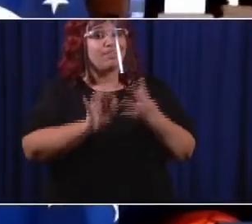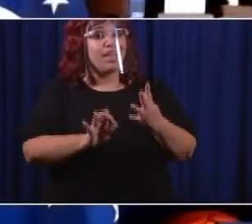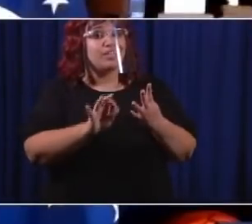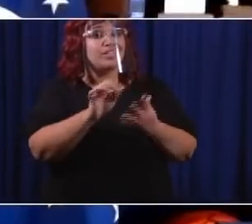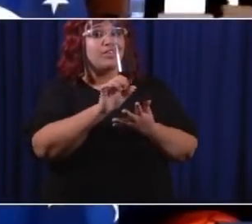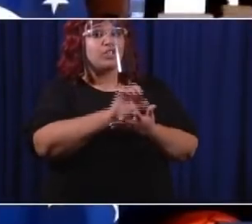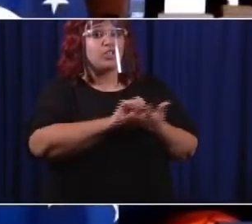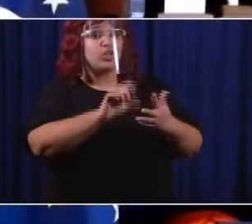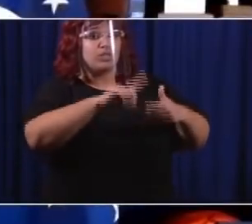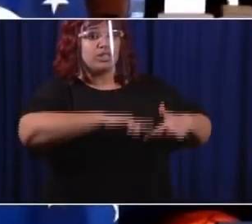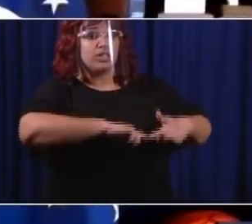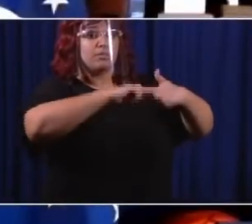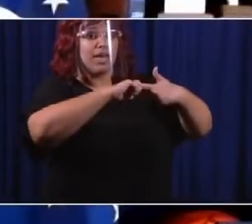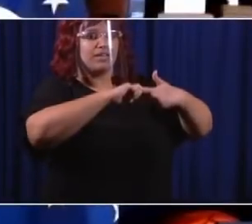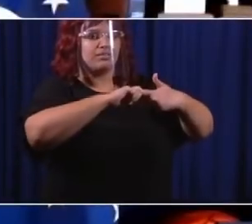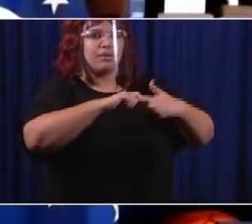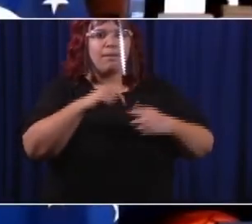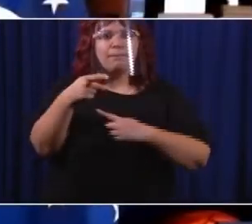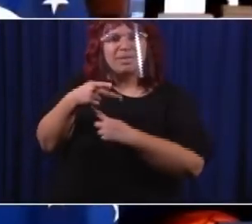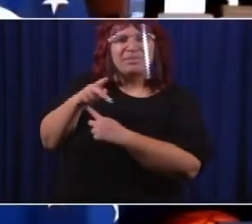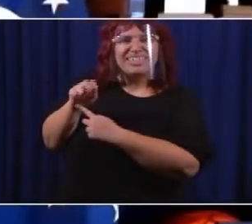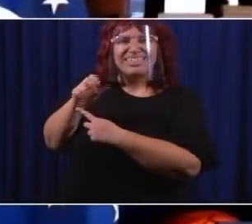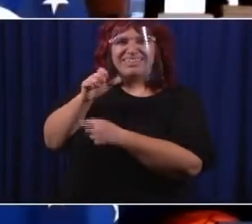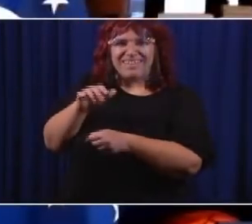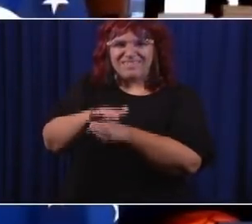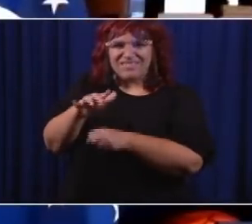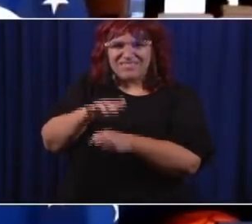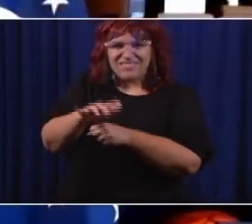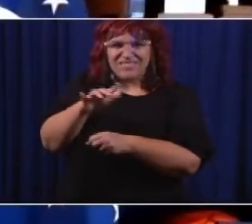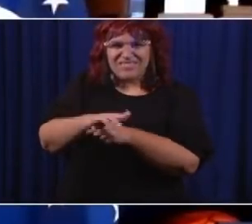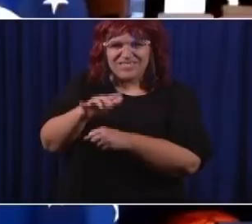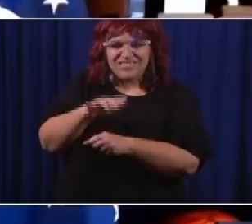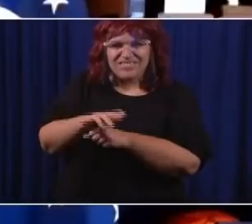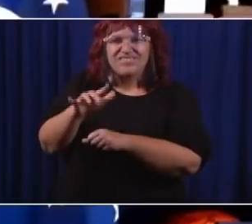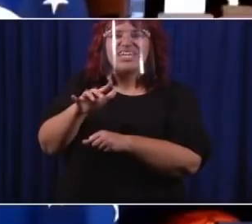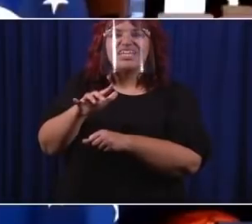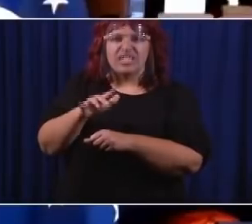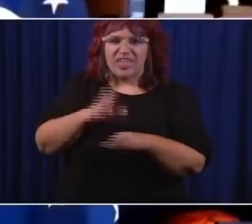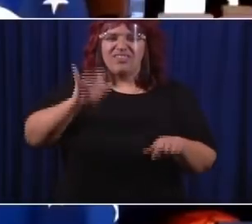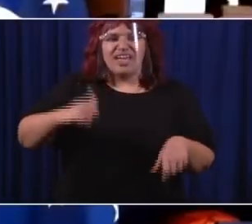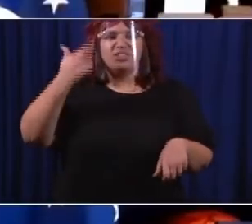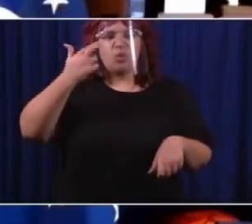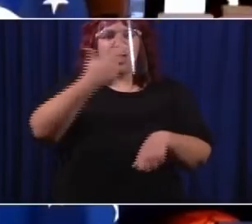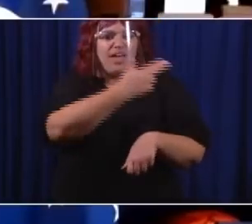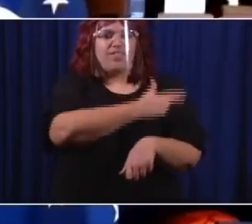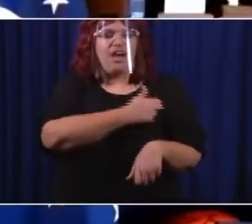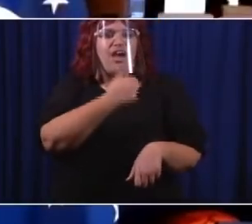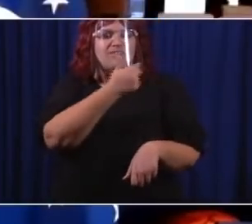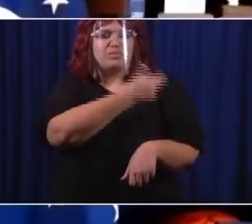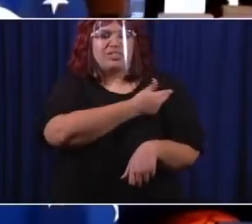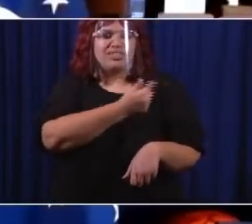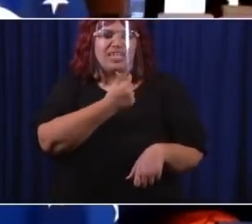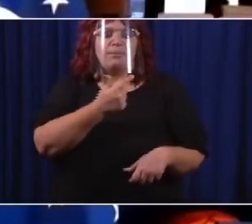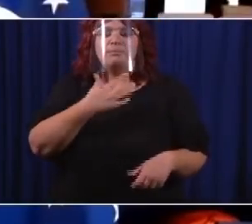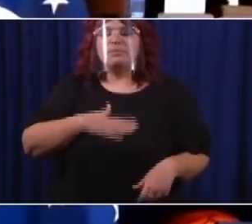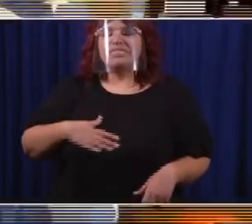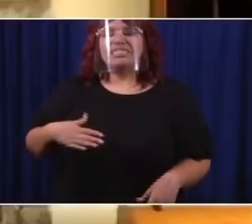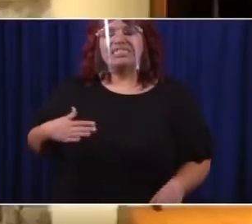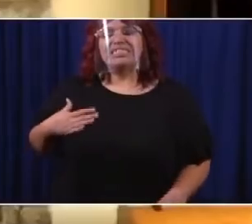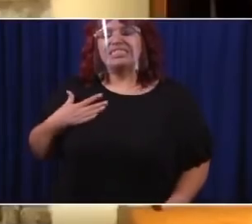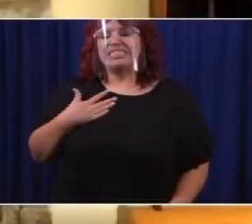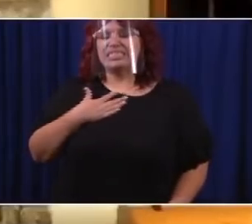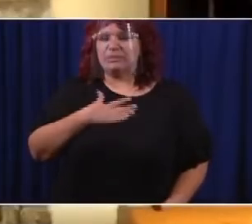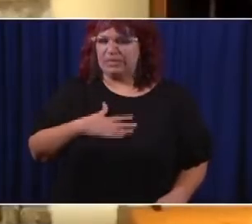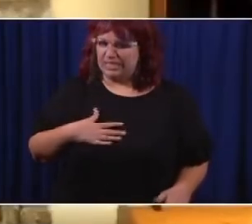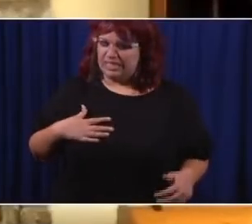supply chain for PPE. That was one of the original reasons that they asked for us to delay elective good point.